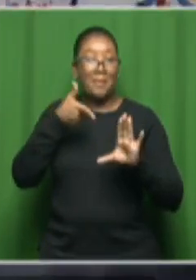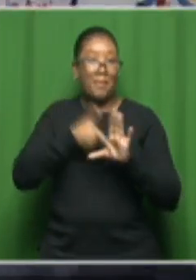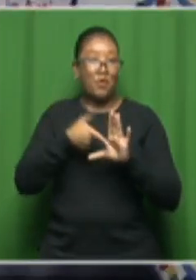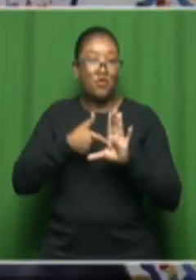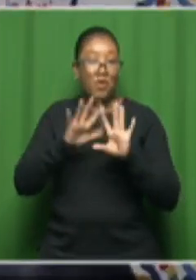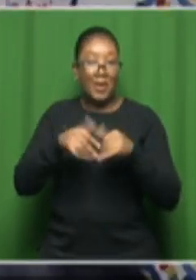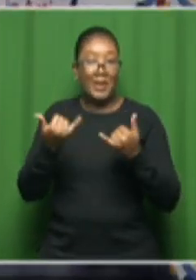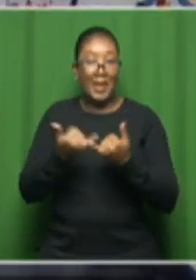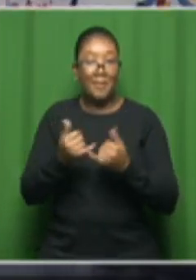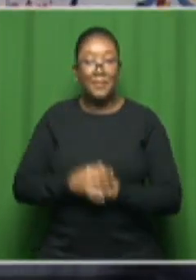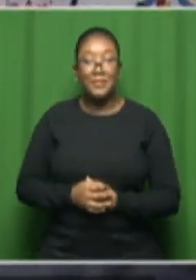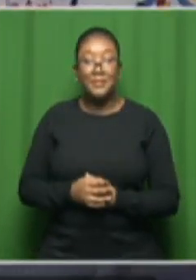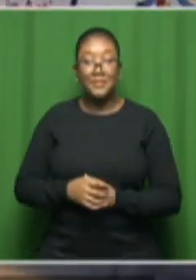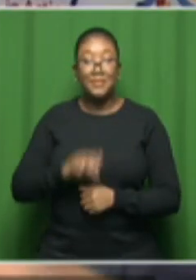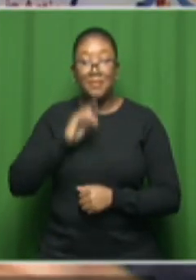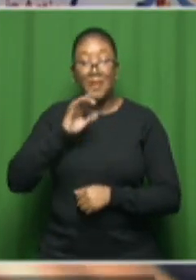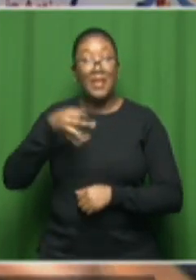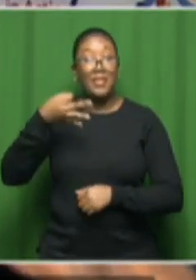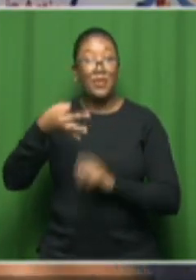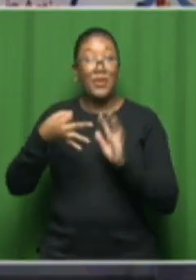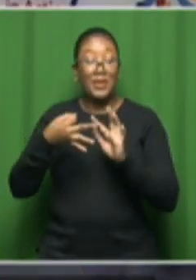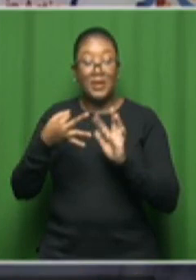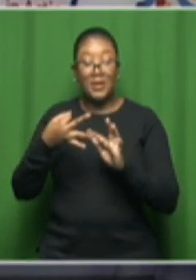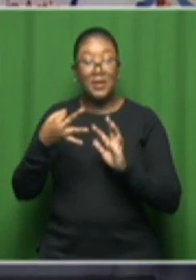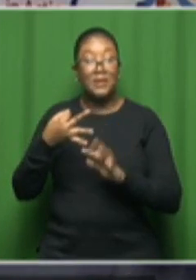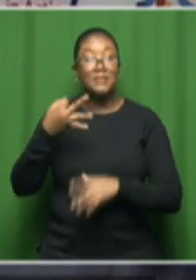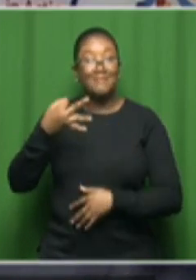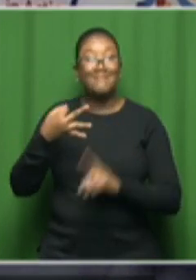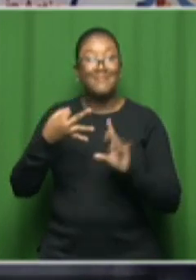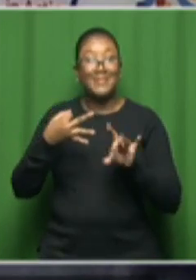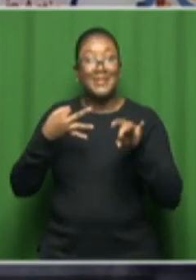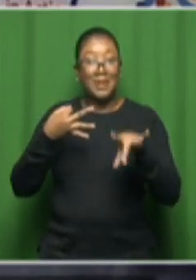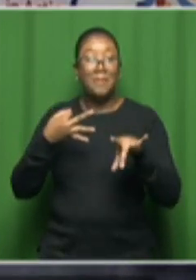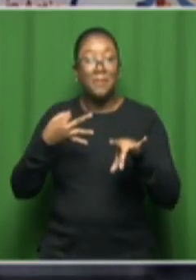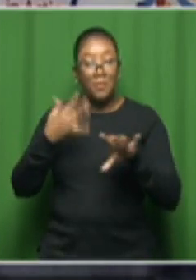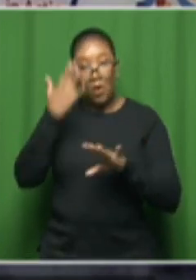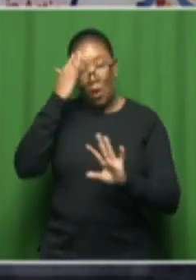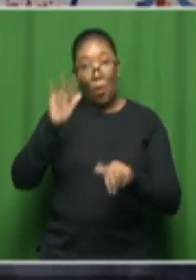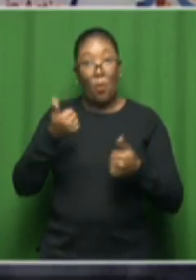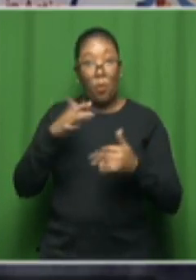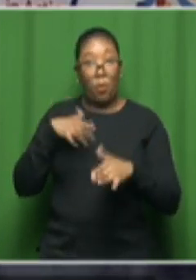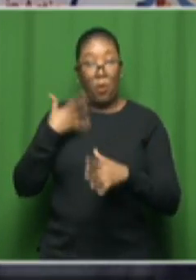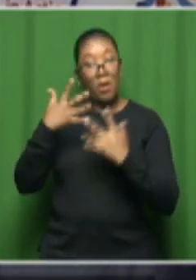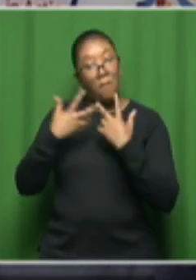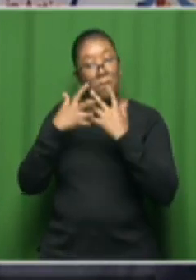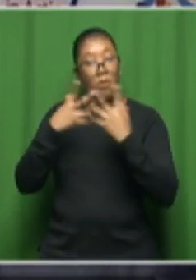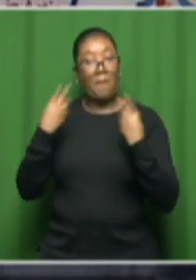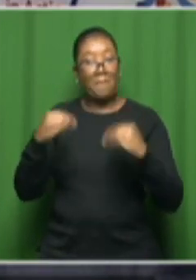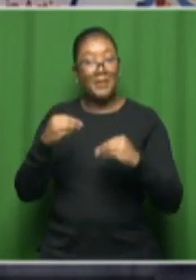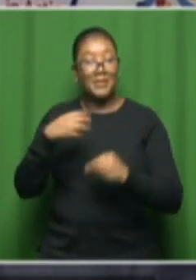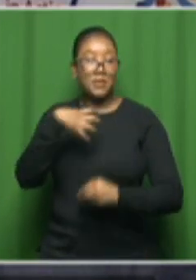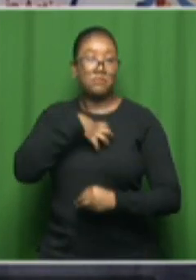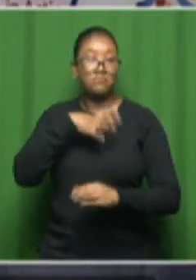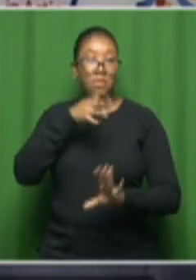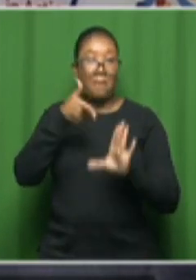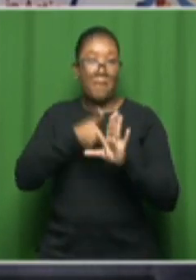3 things that people should really know when you want to buy a petrol station. Number 1, it is not